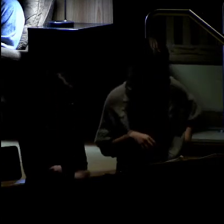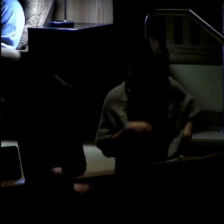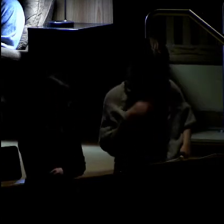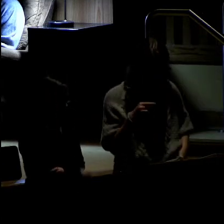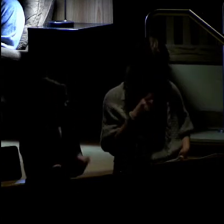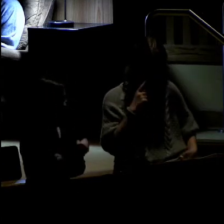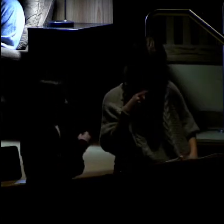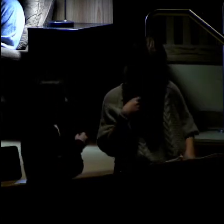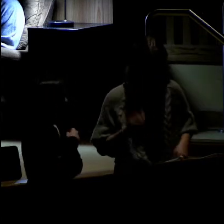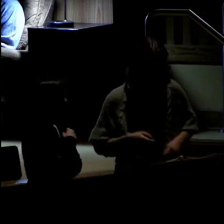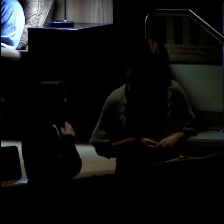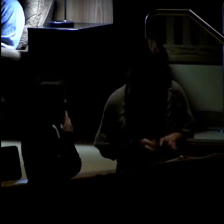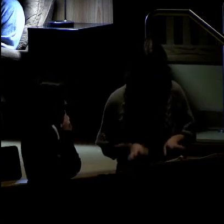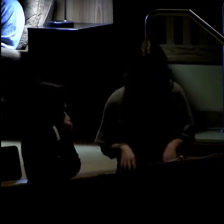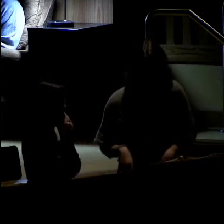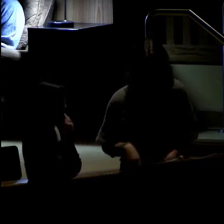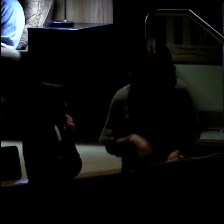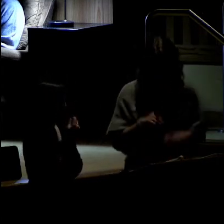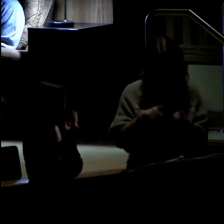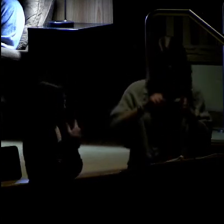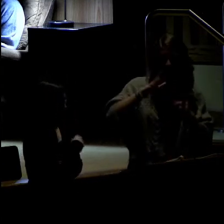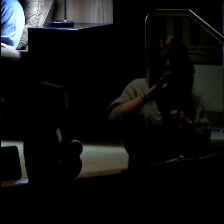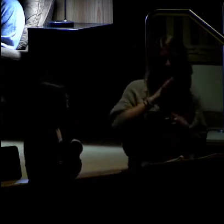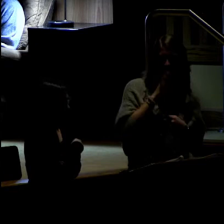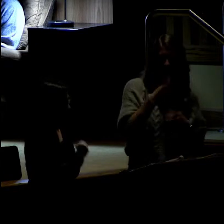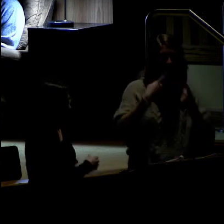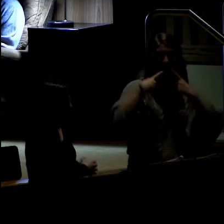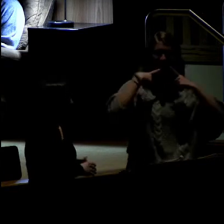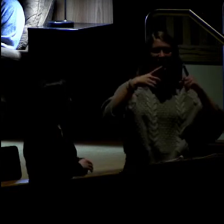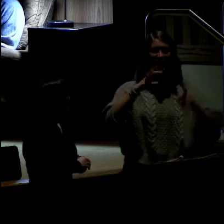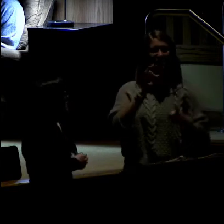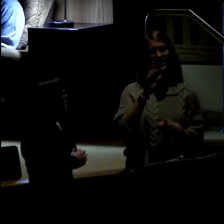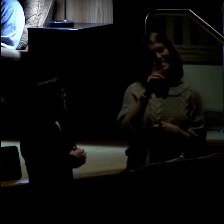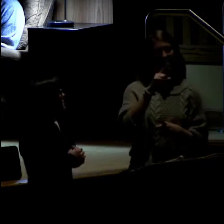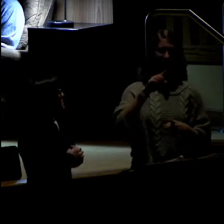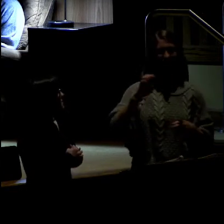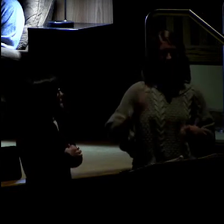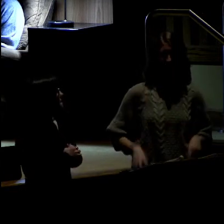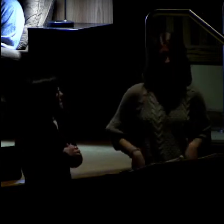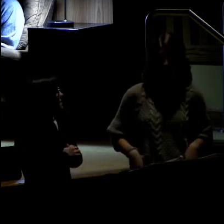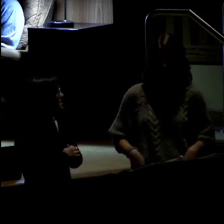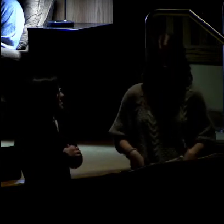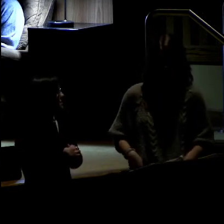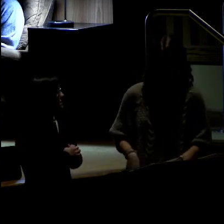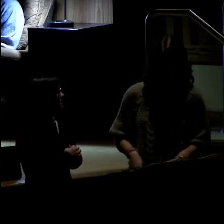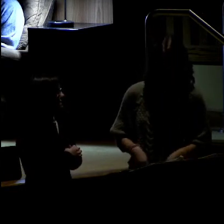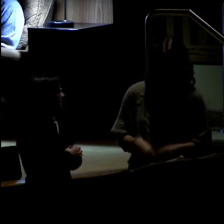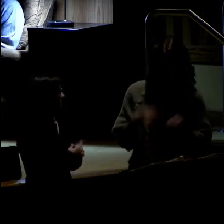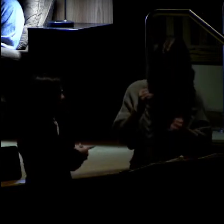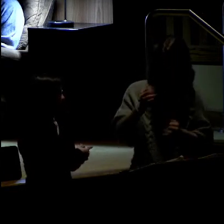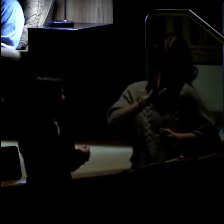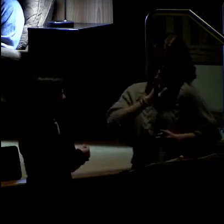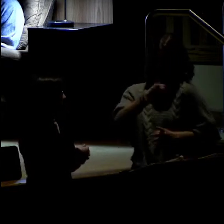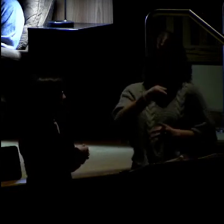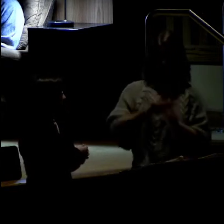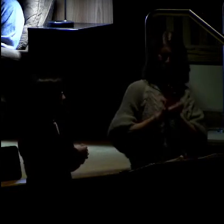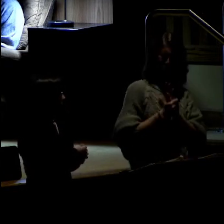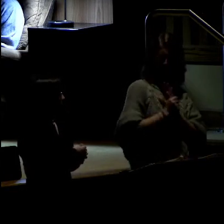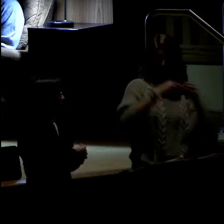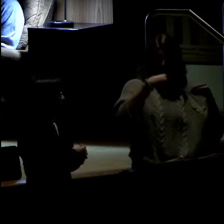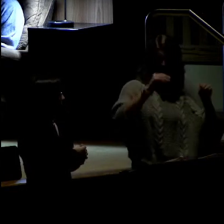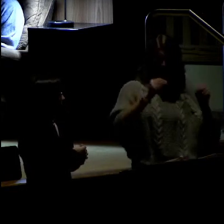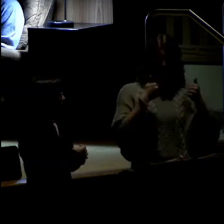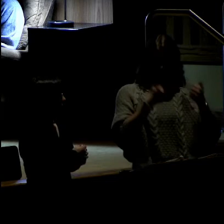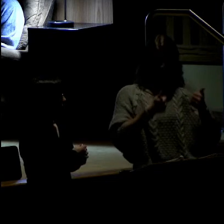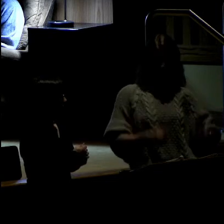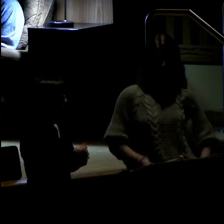ridiculous. Okay. How about Grandma's Famous Fudge? Now you're talking, Katie. You're a marketing genius.